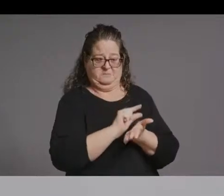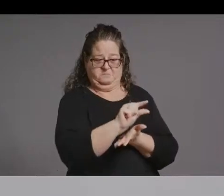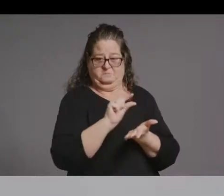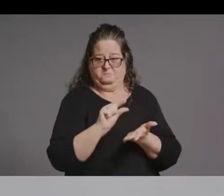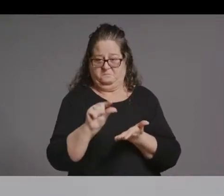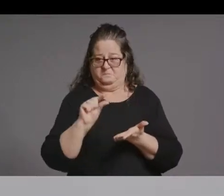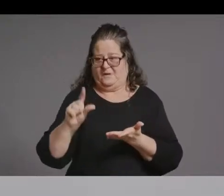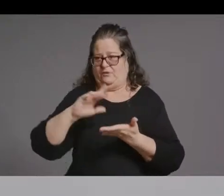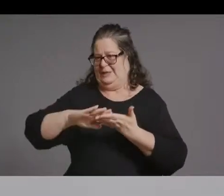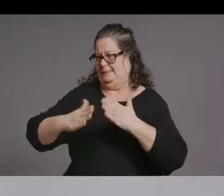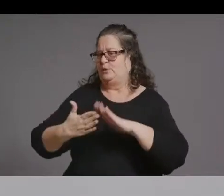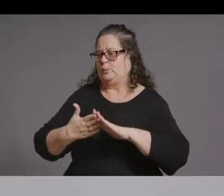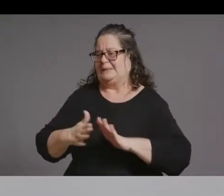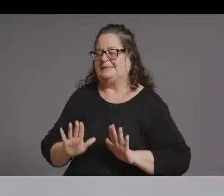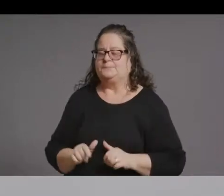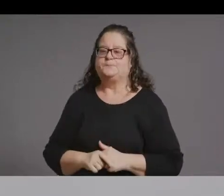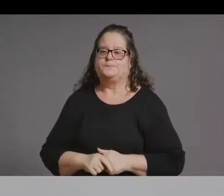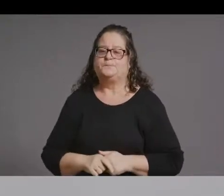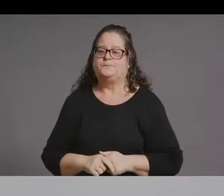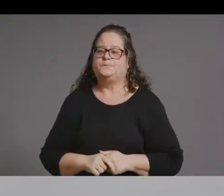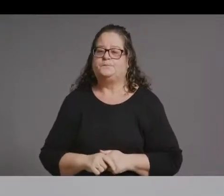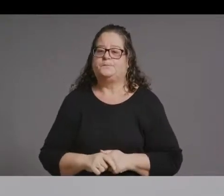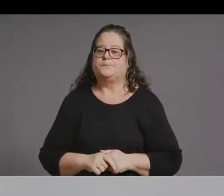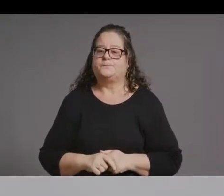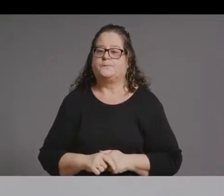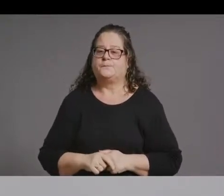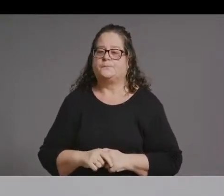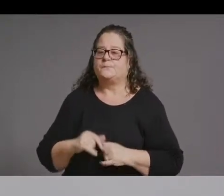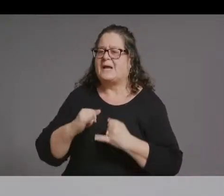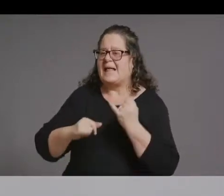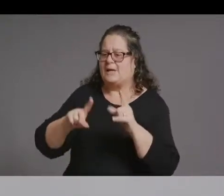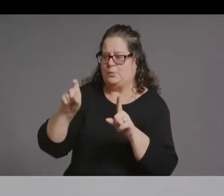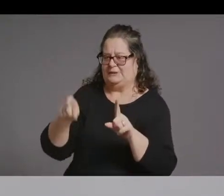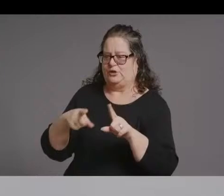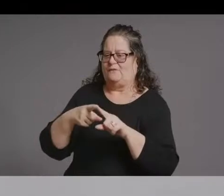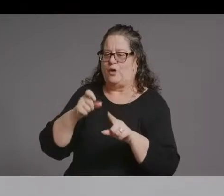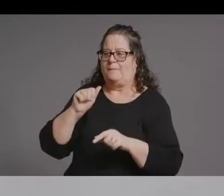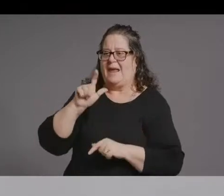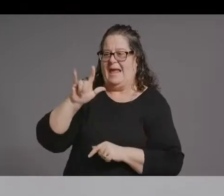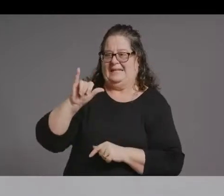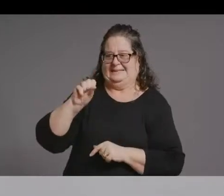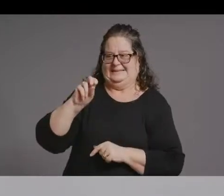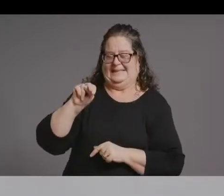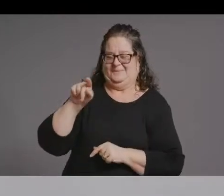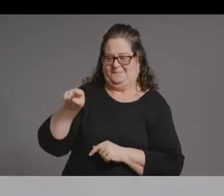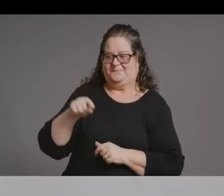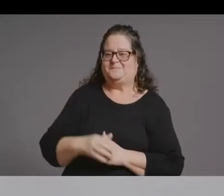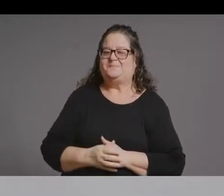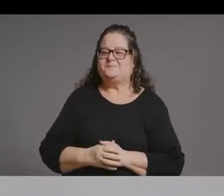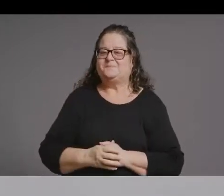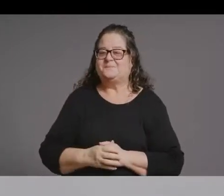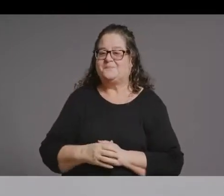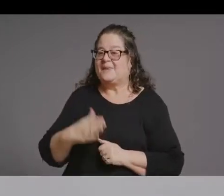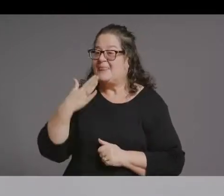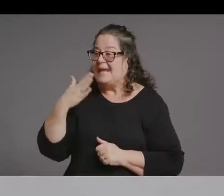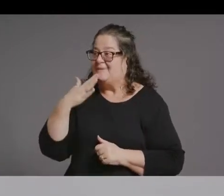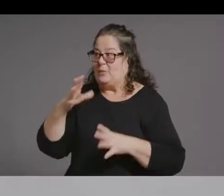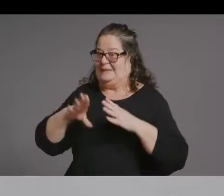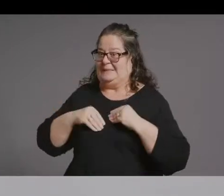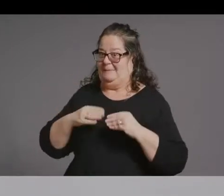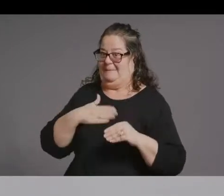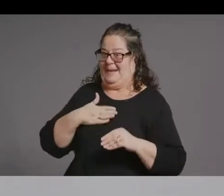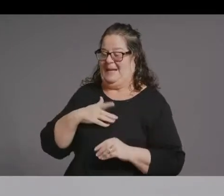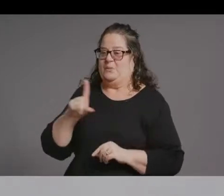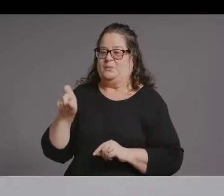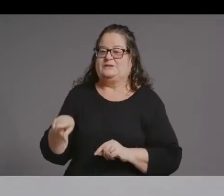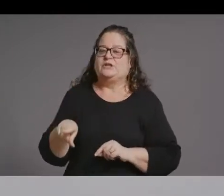Steinbach. Hi, Allison. Hi, Dr. Chris. Thanks so much for taking our questions. Yeah. So I just had a quick question about the Northern